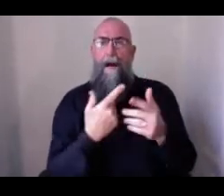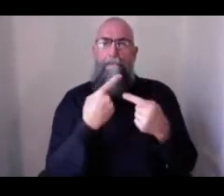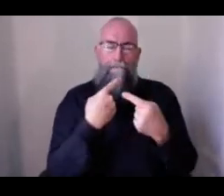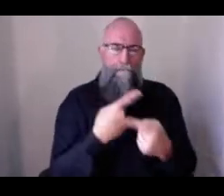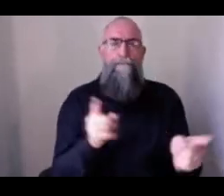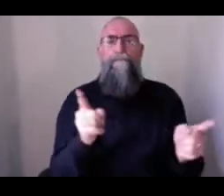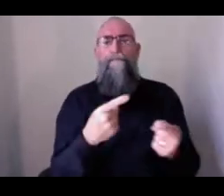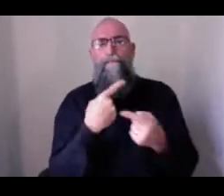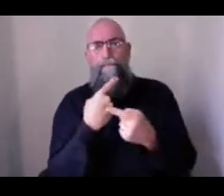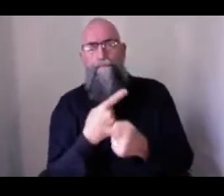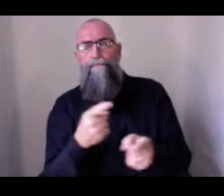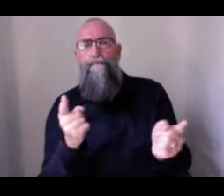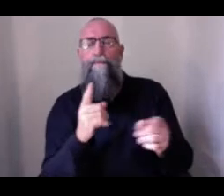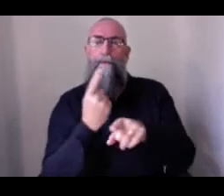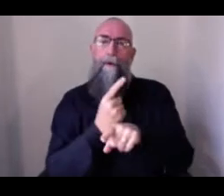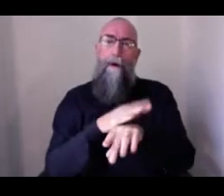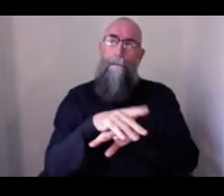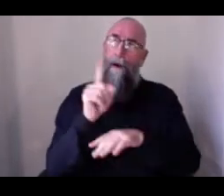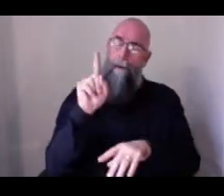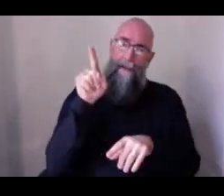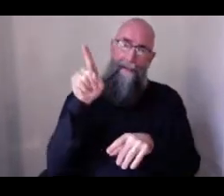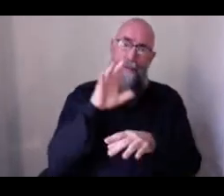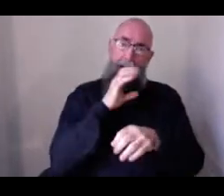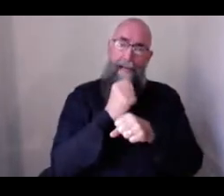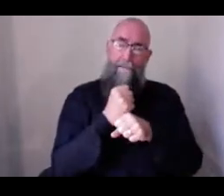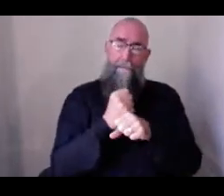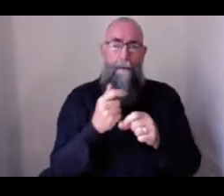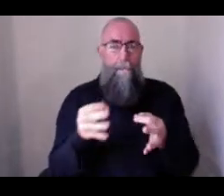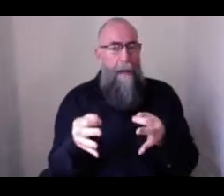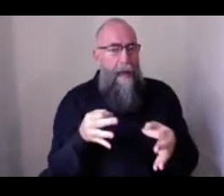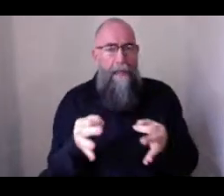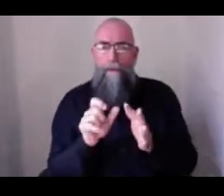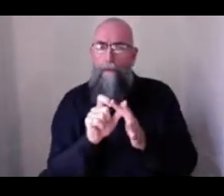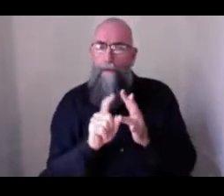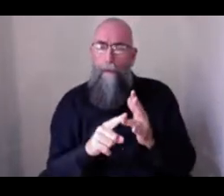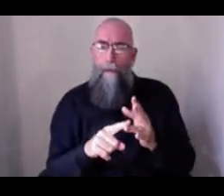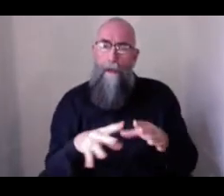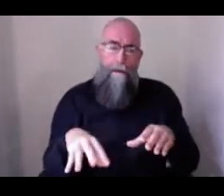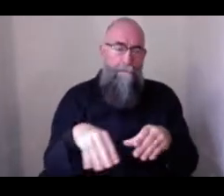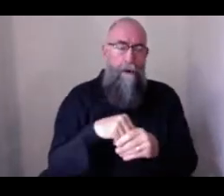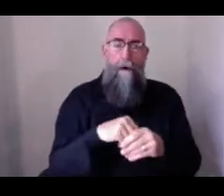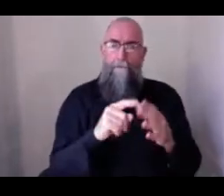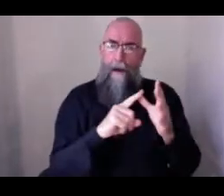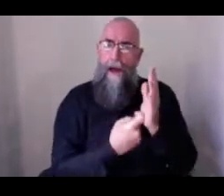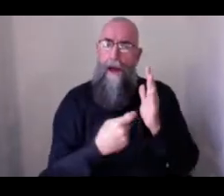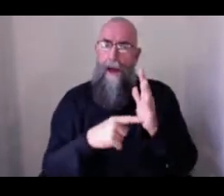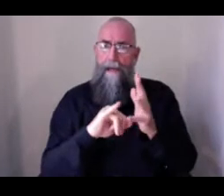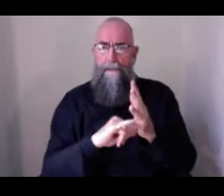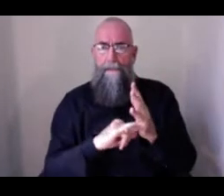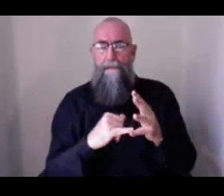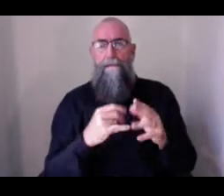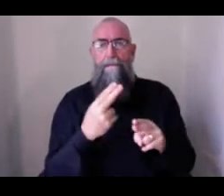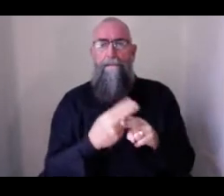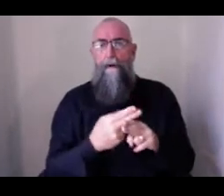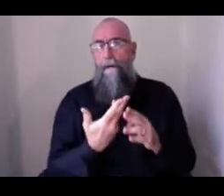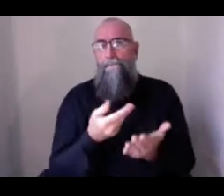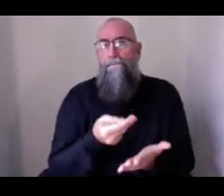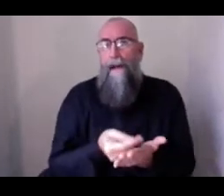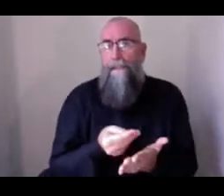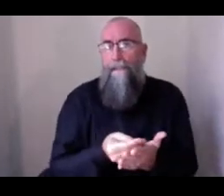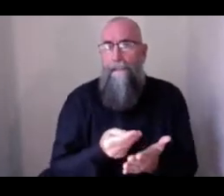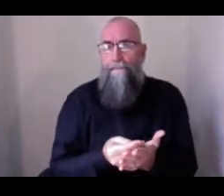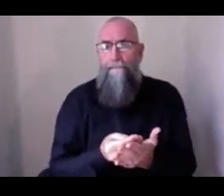the government is doing with regards to the arts and funding development, arts and development funding, sorry. So all those